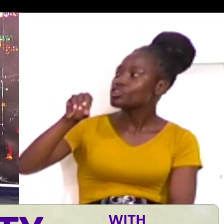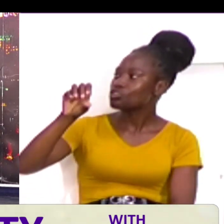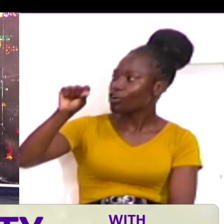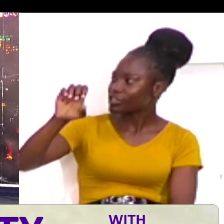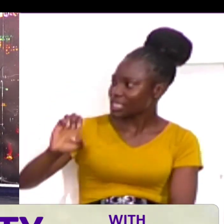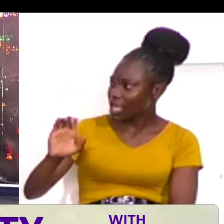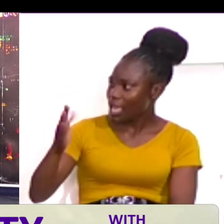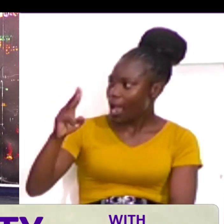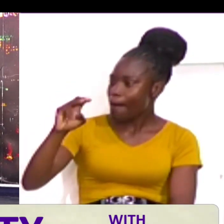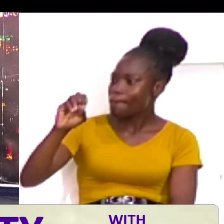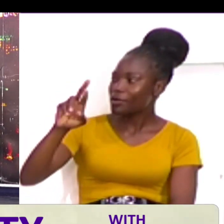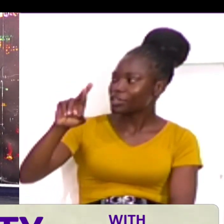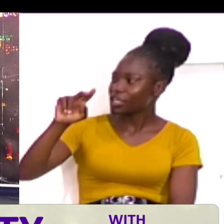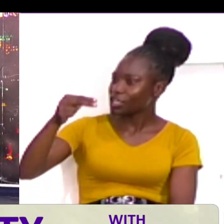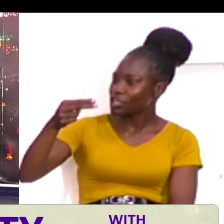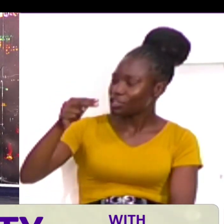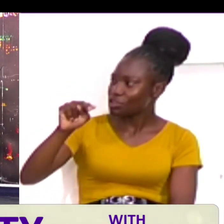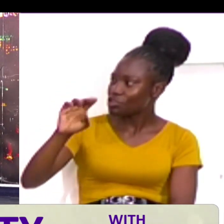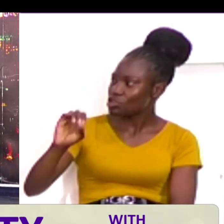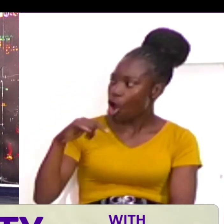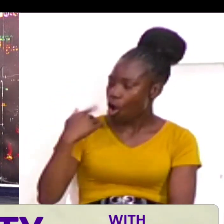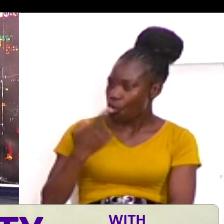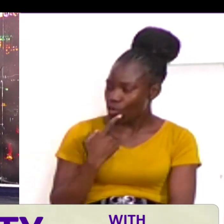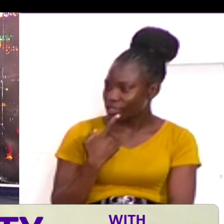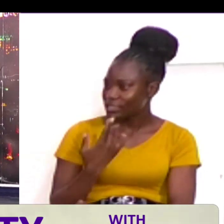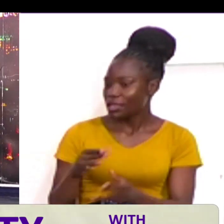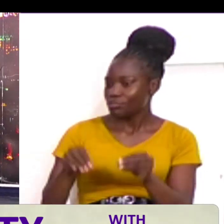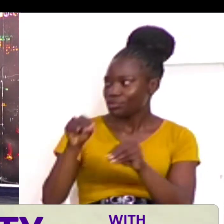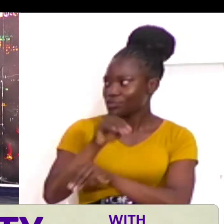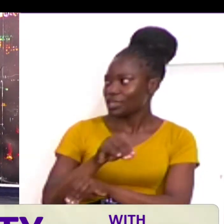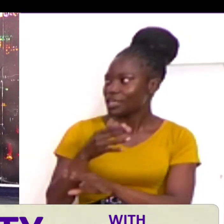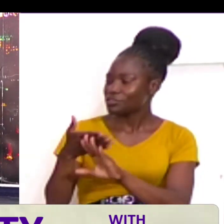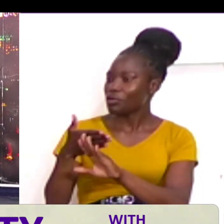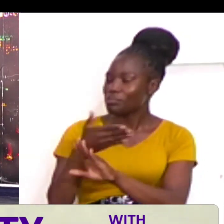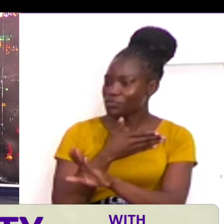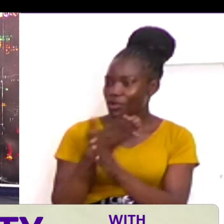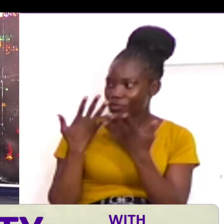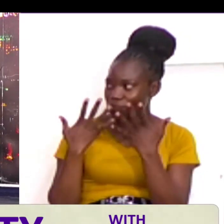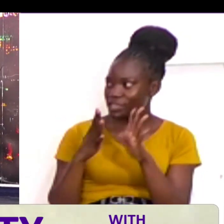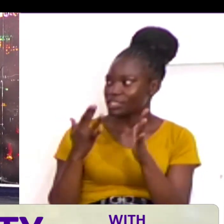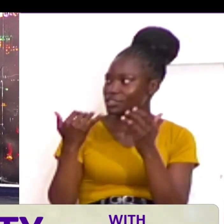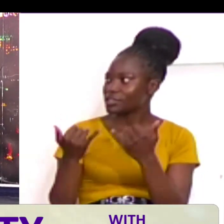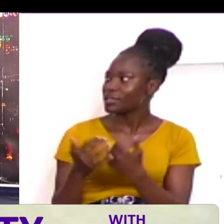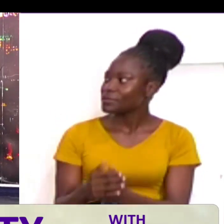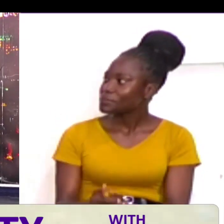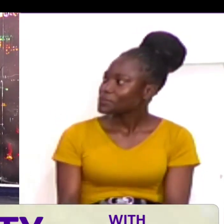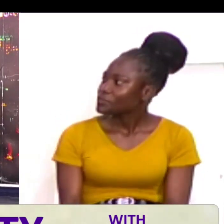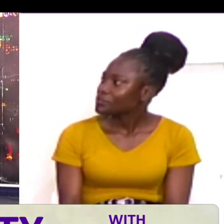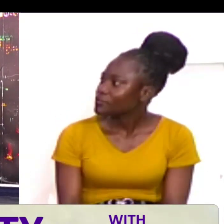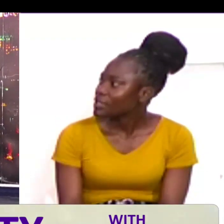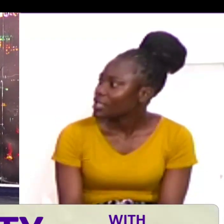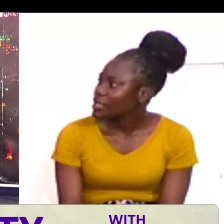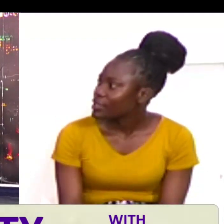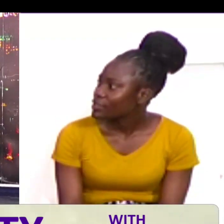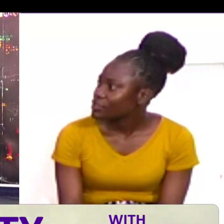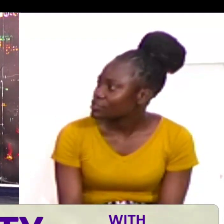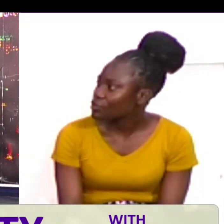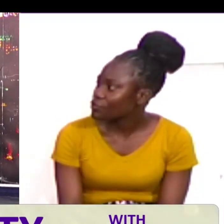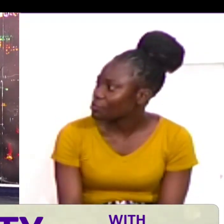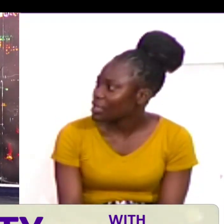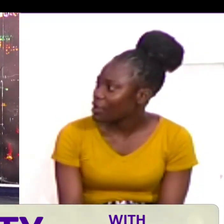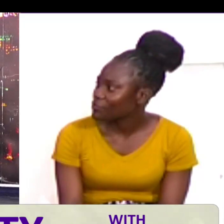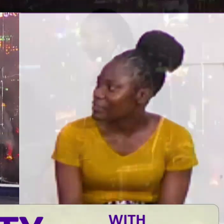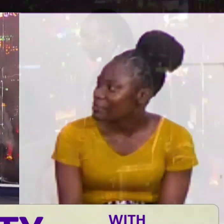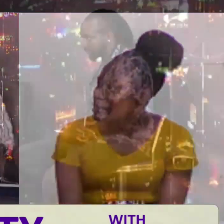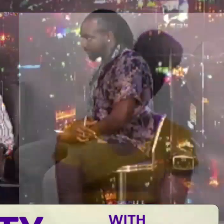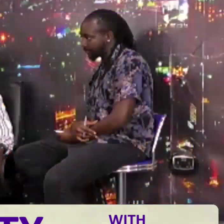anakalia kiti moto ya Liverpool? Maybe if before you wind up, gentlemen, just a few. So